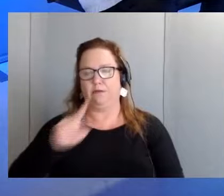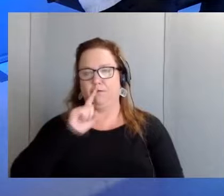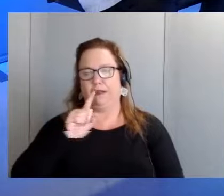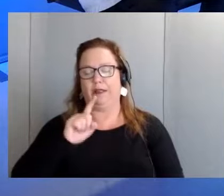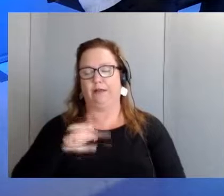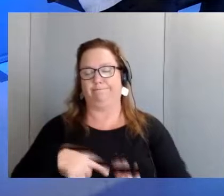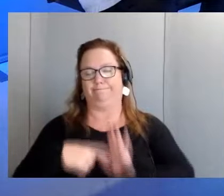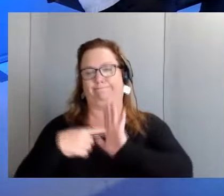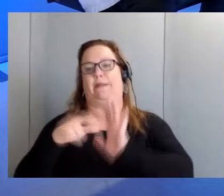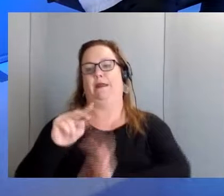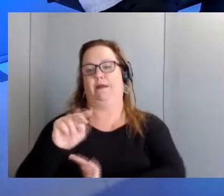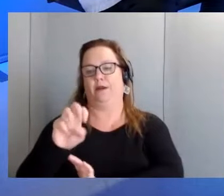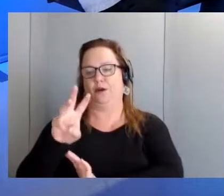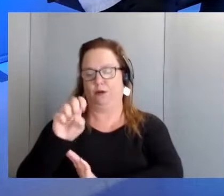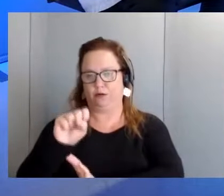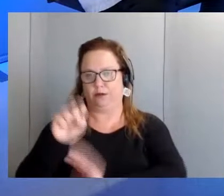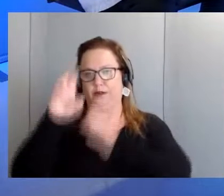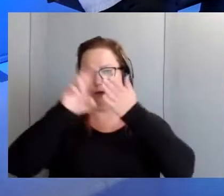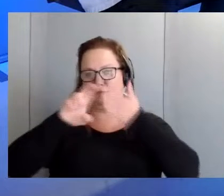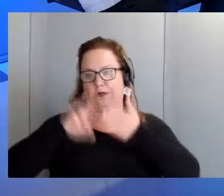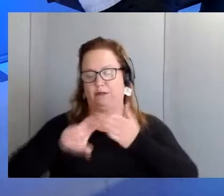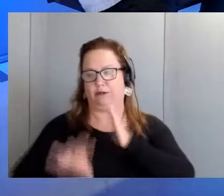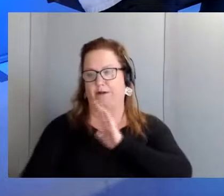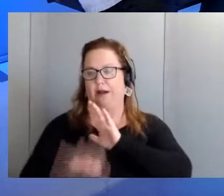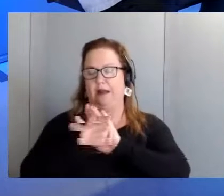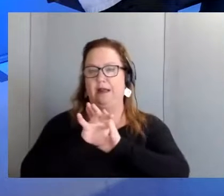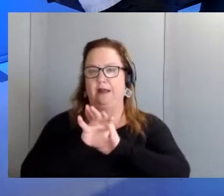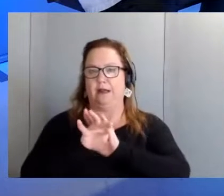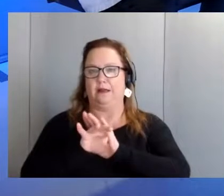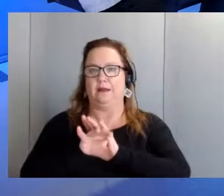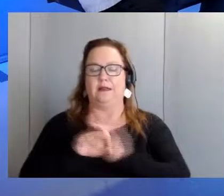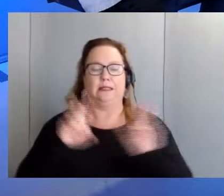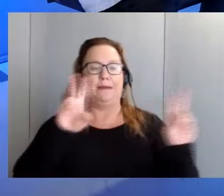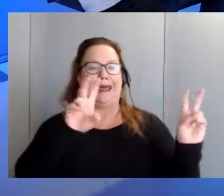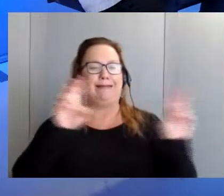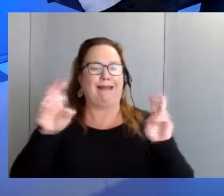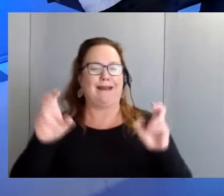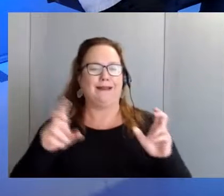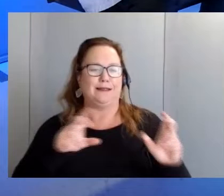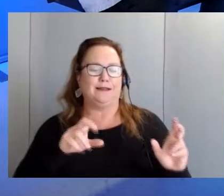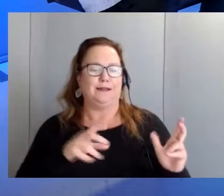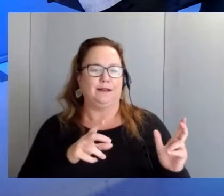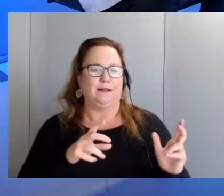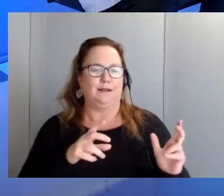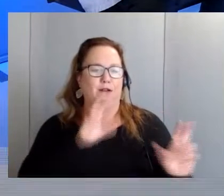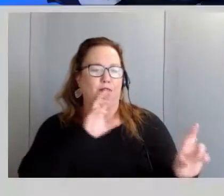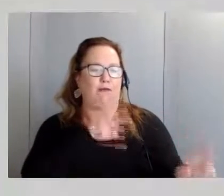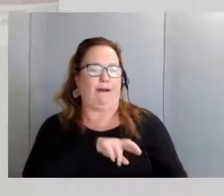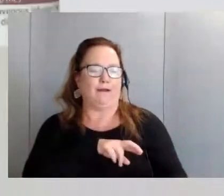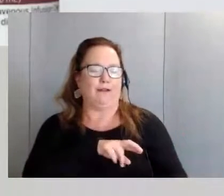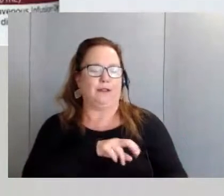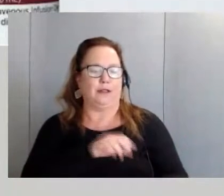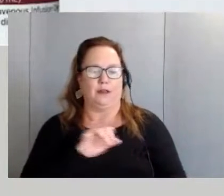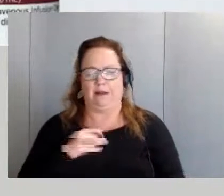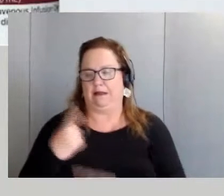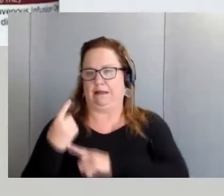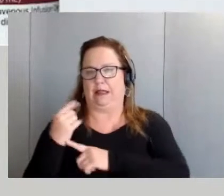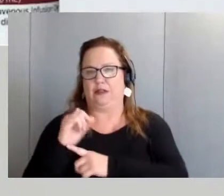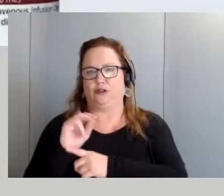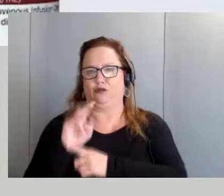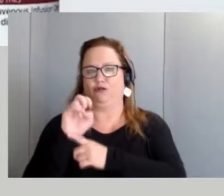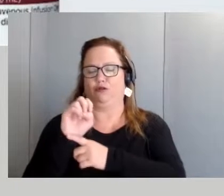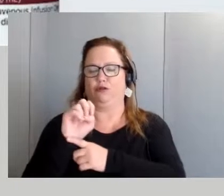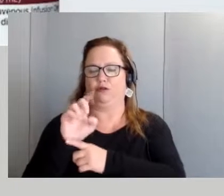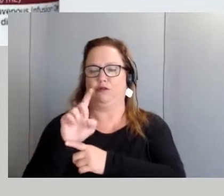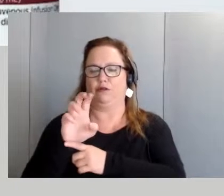regularly because of research findings. And I want to go through some headlines and get reactions from both of you. So June of last year, Dr. Burns, I'll